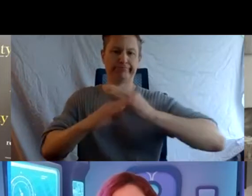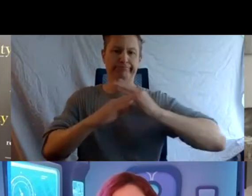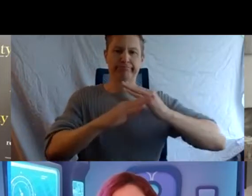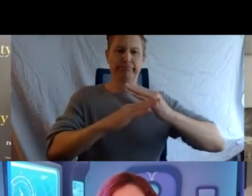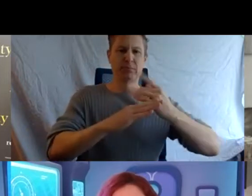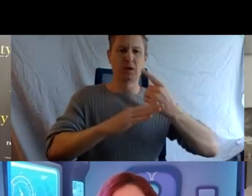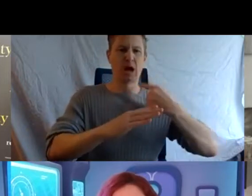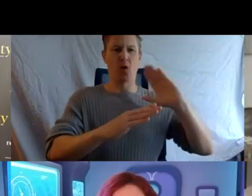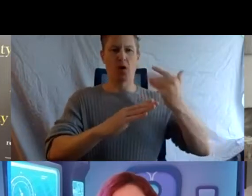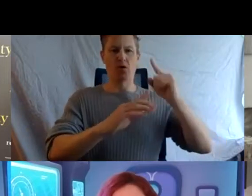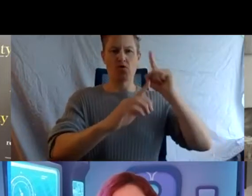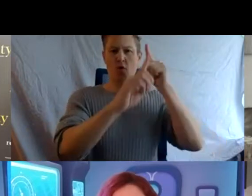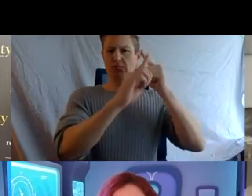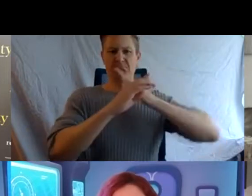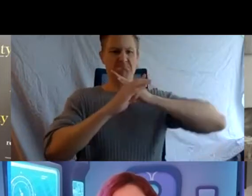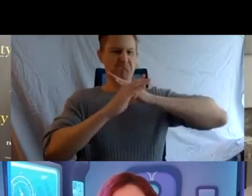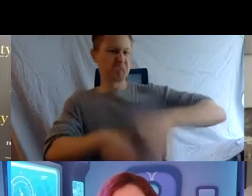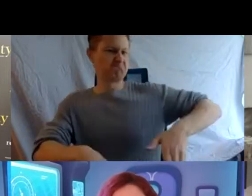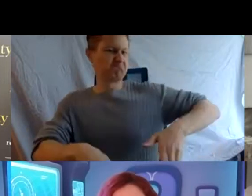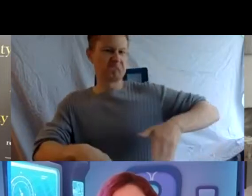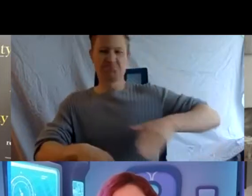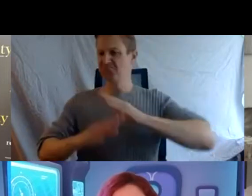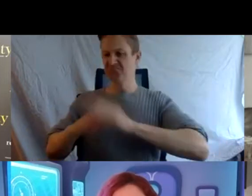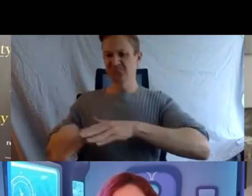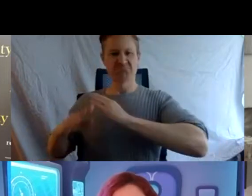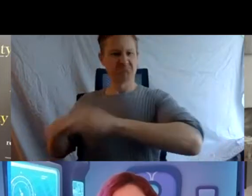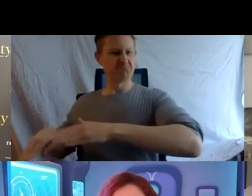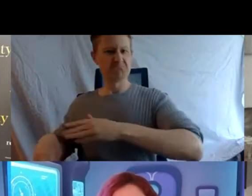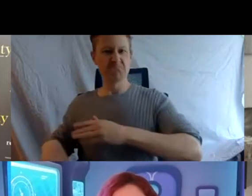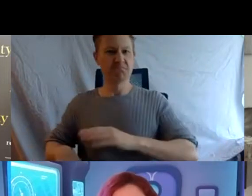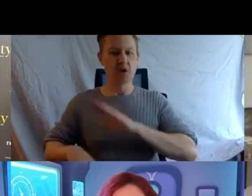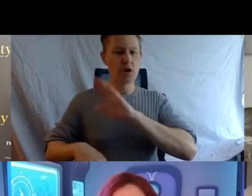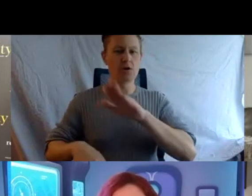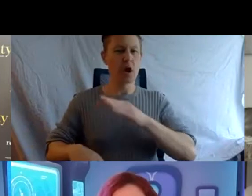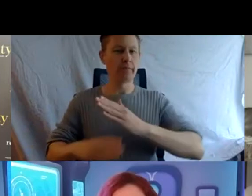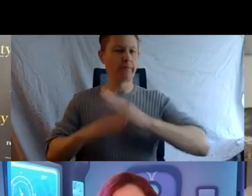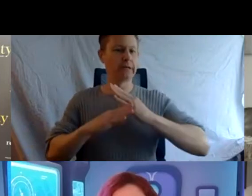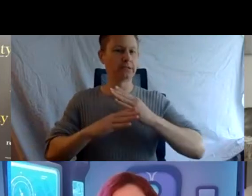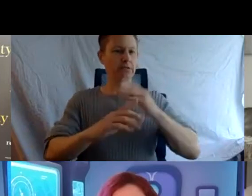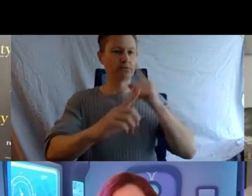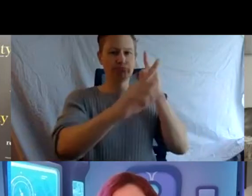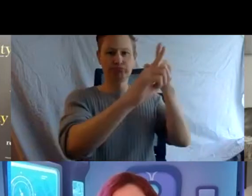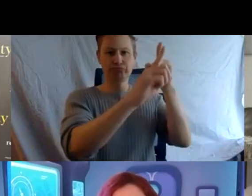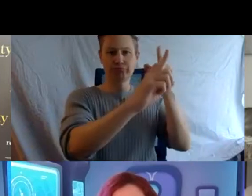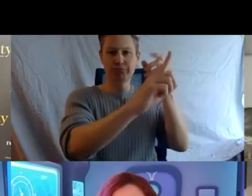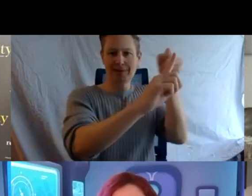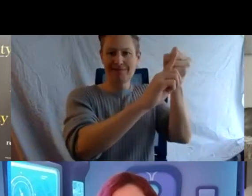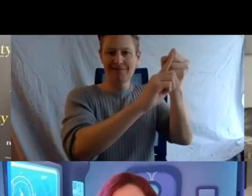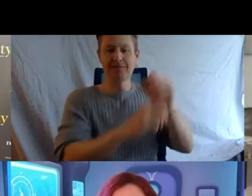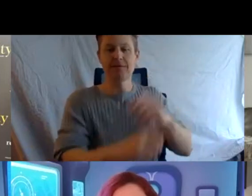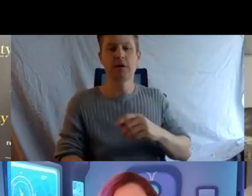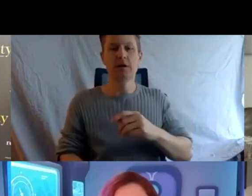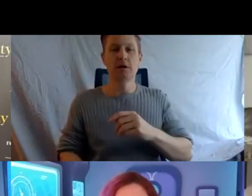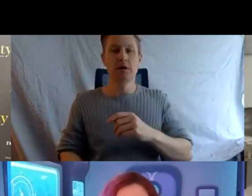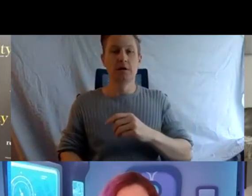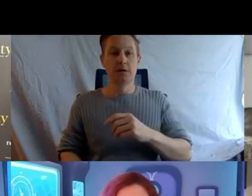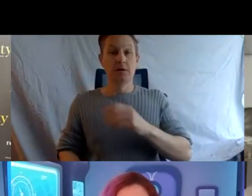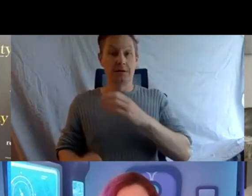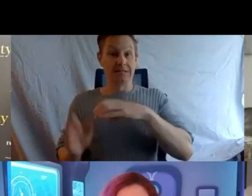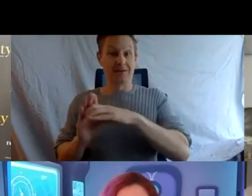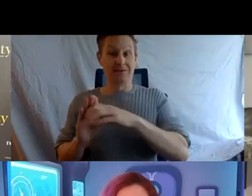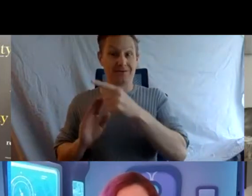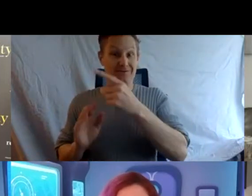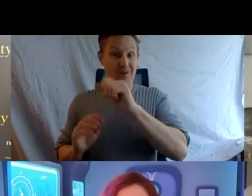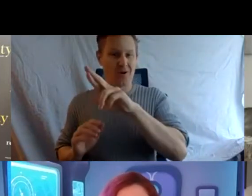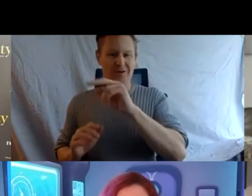goals. And so I think, playing Ari was so much fun because he's somebody who I aspire